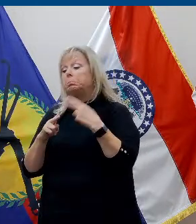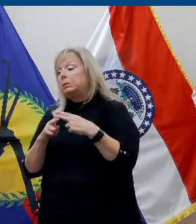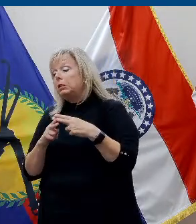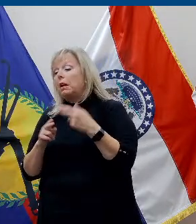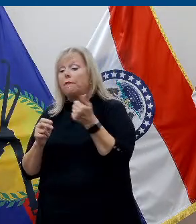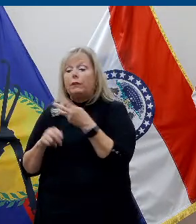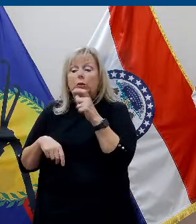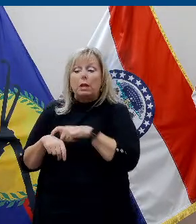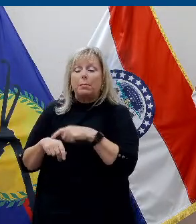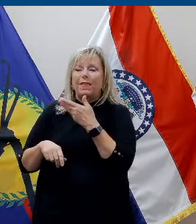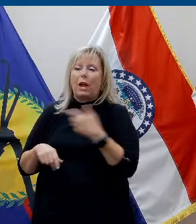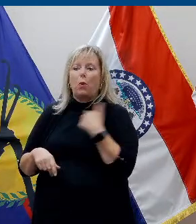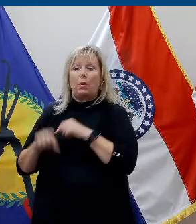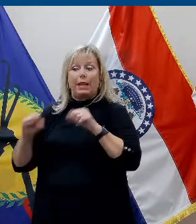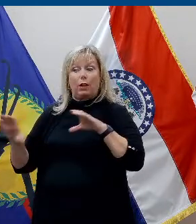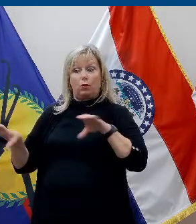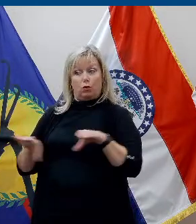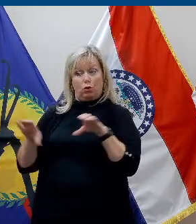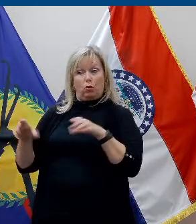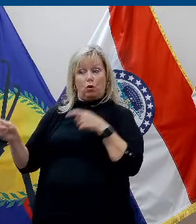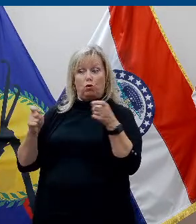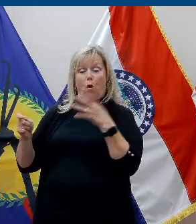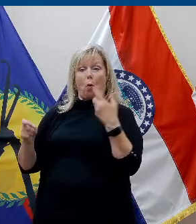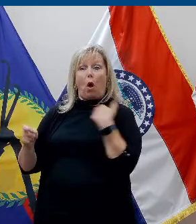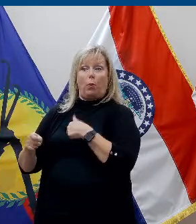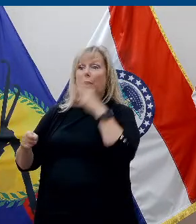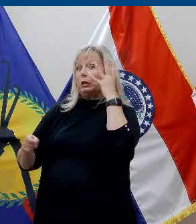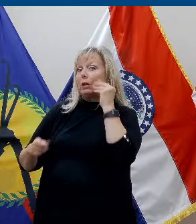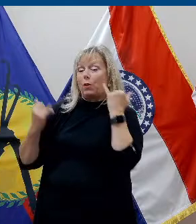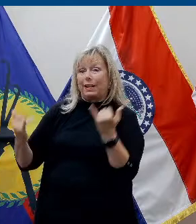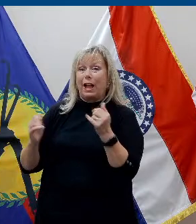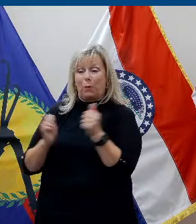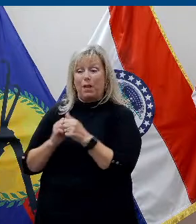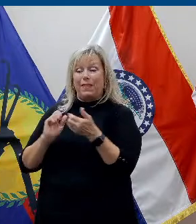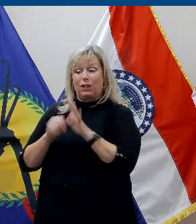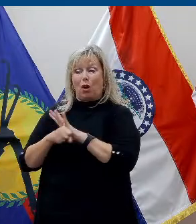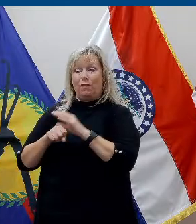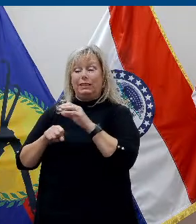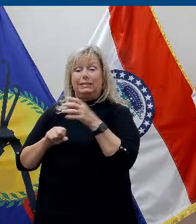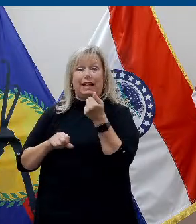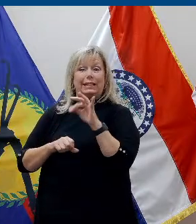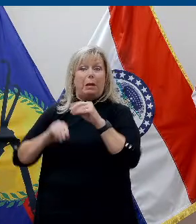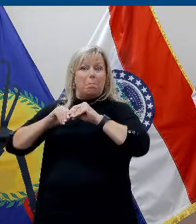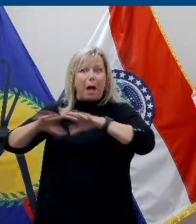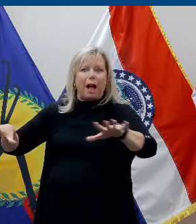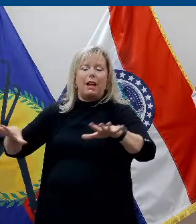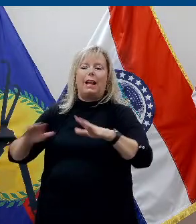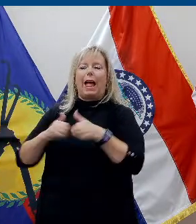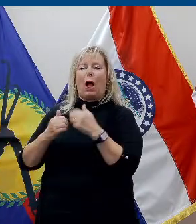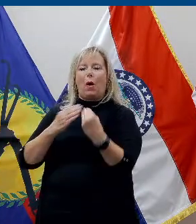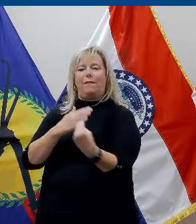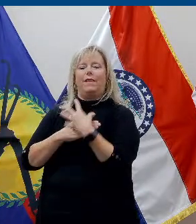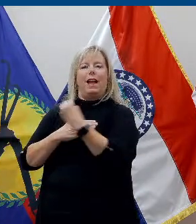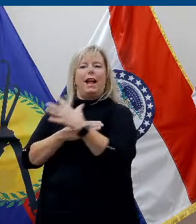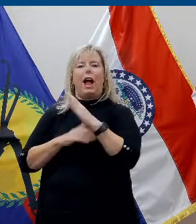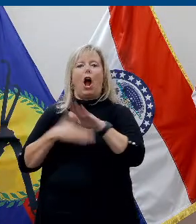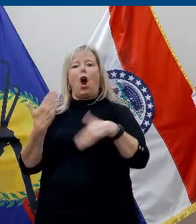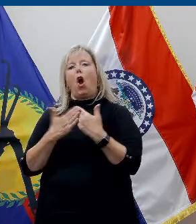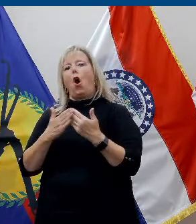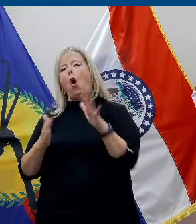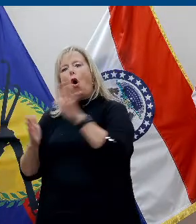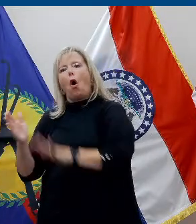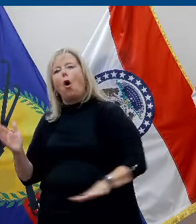this, but the things that we can do to control what we are facing right now in terms of this rising pandemic and how it's going to affect our entire